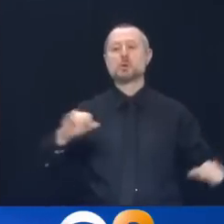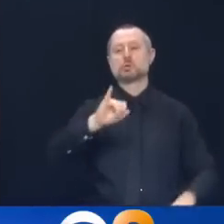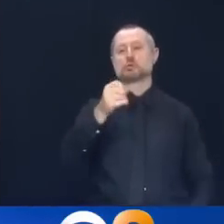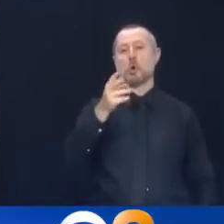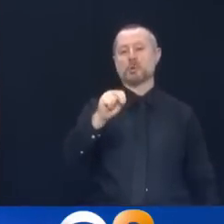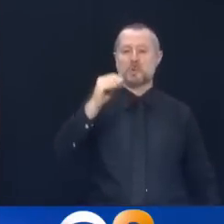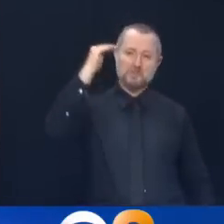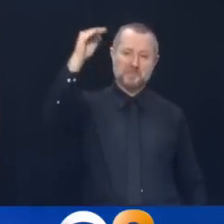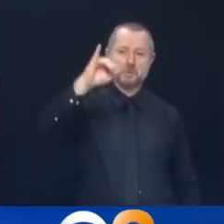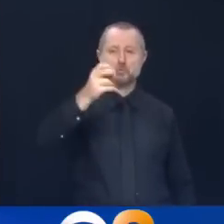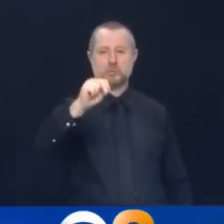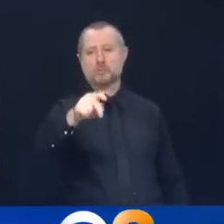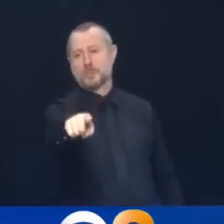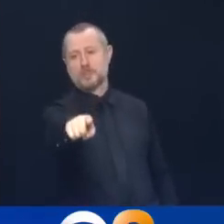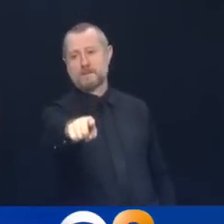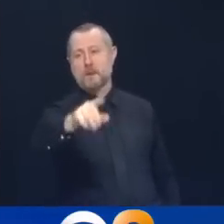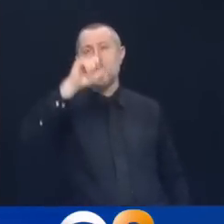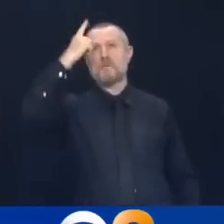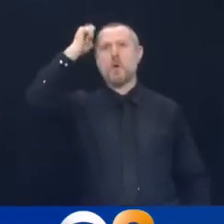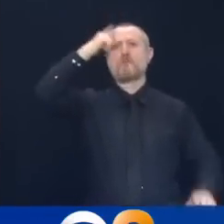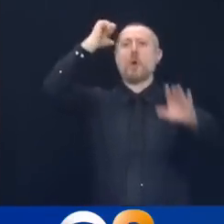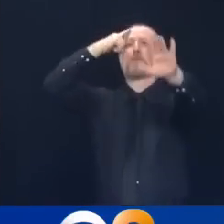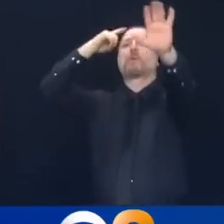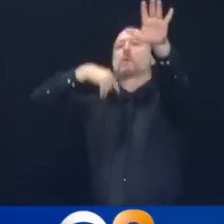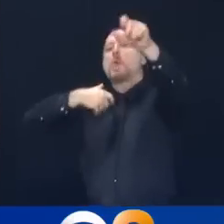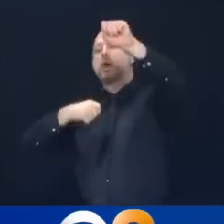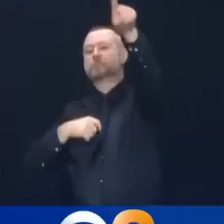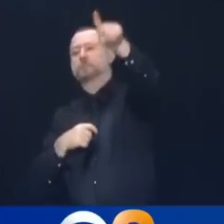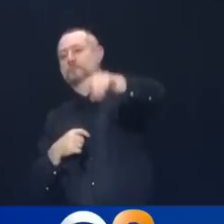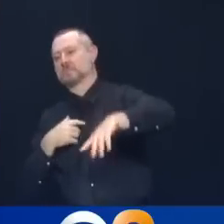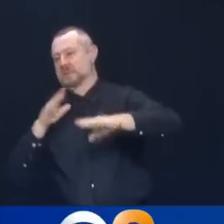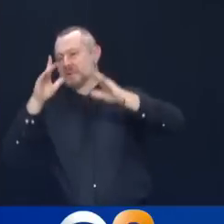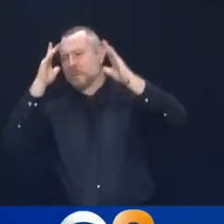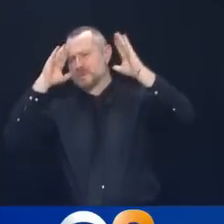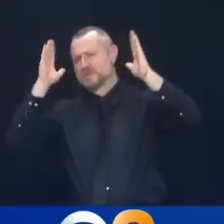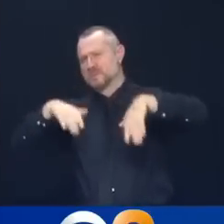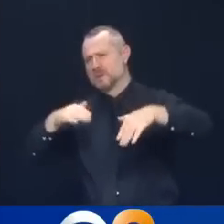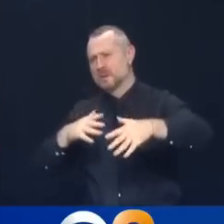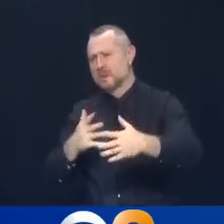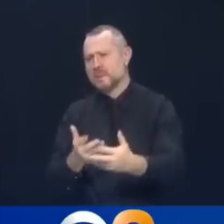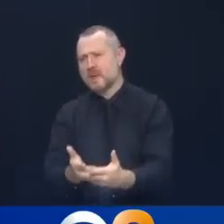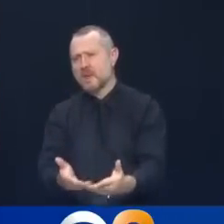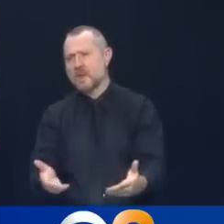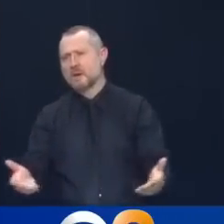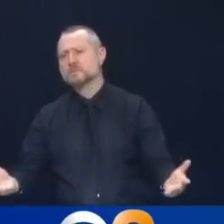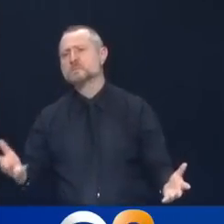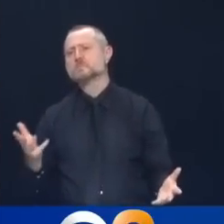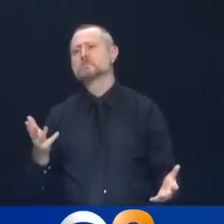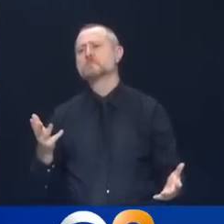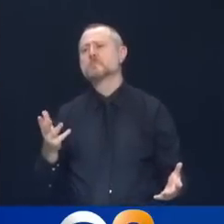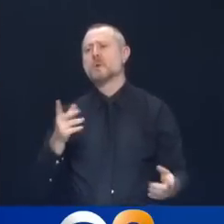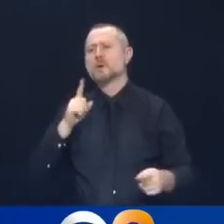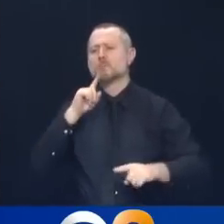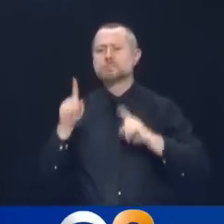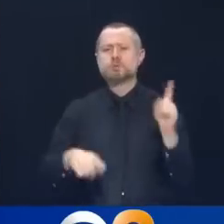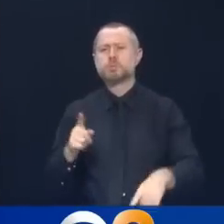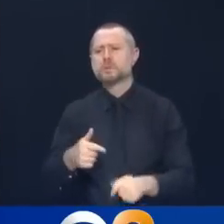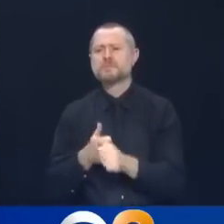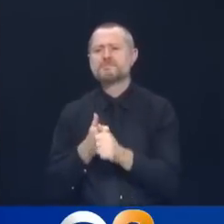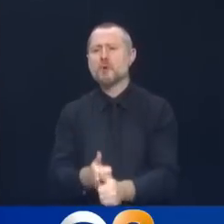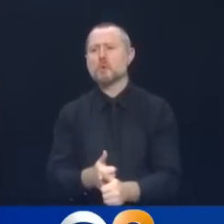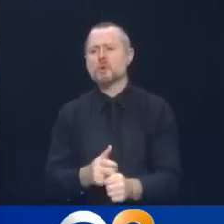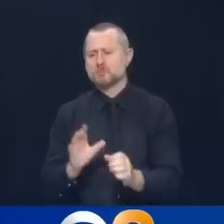Governor, on that point, how do you expect them to enforce the 10-person limit? I mean, short of knocking door to door,